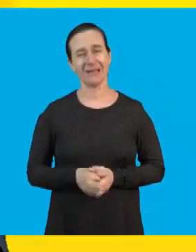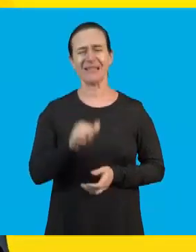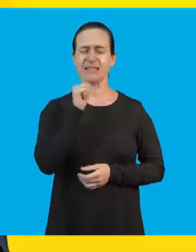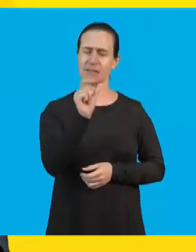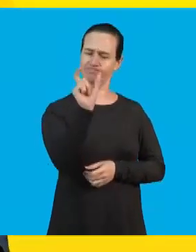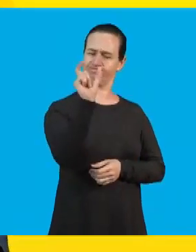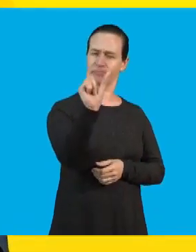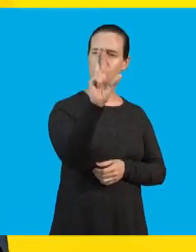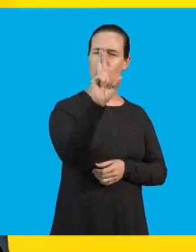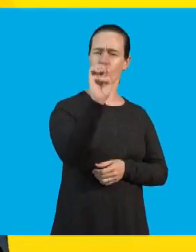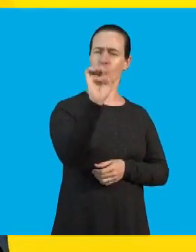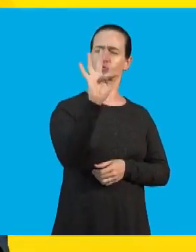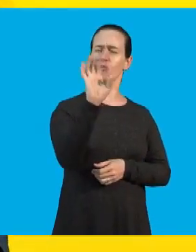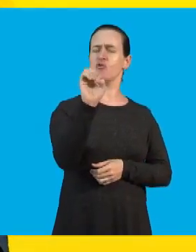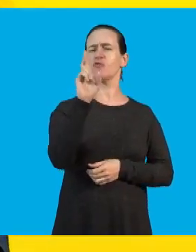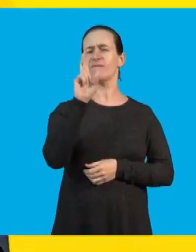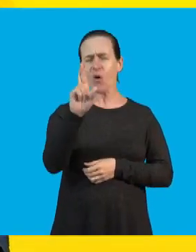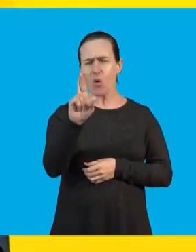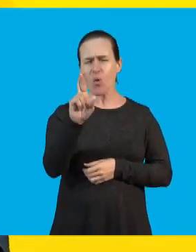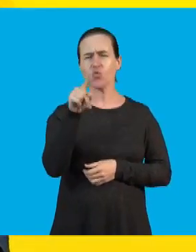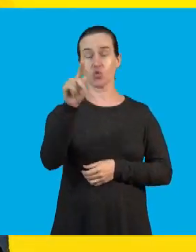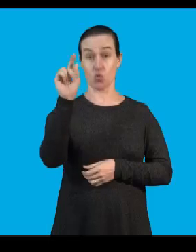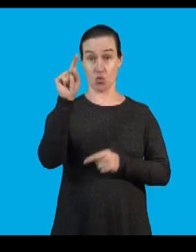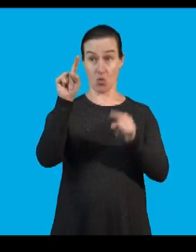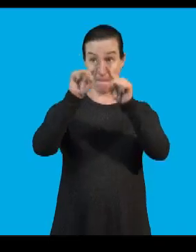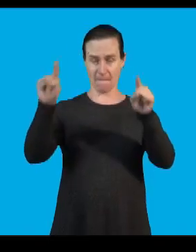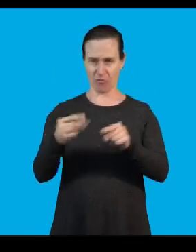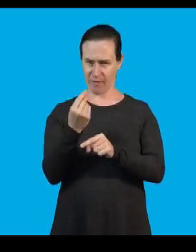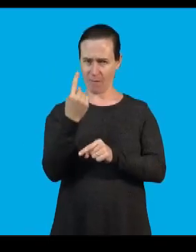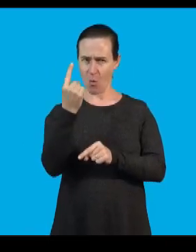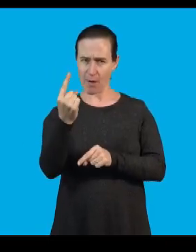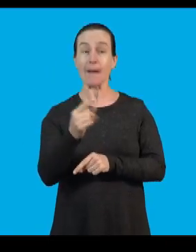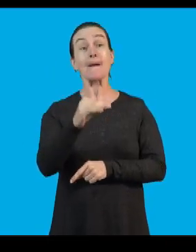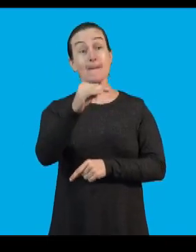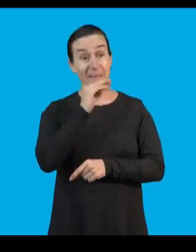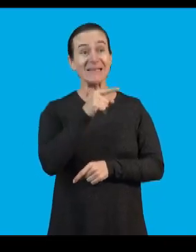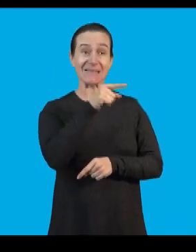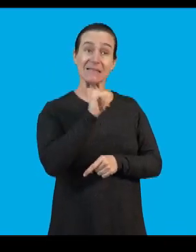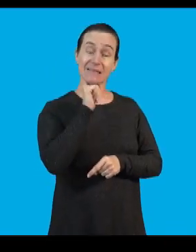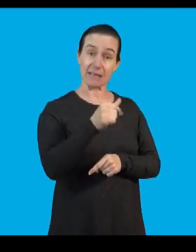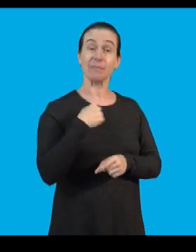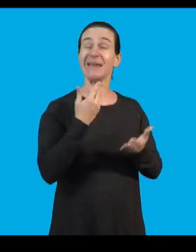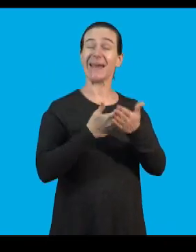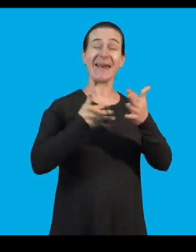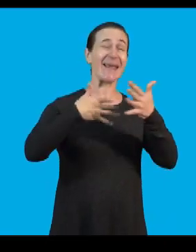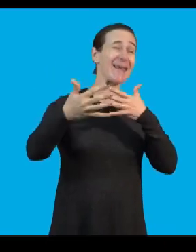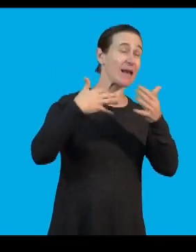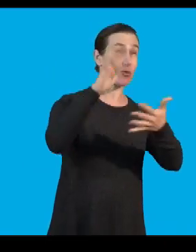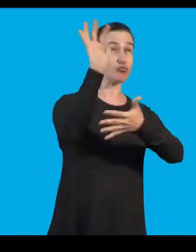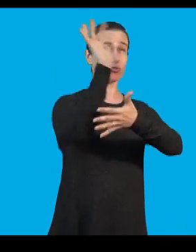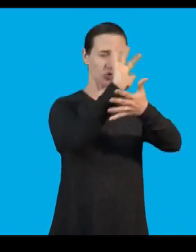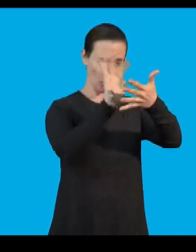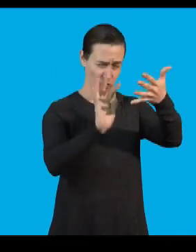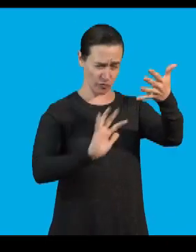says refer to paragraph 1, remember it is locating us in the text. So please, learners,